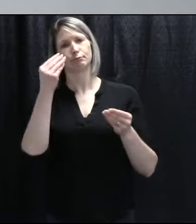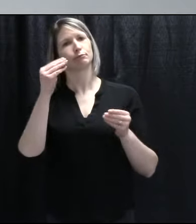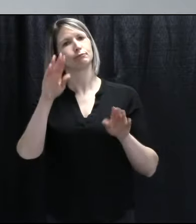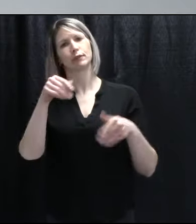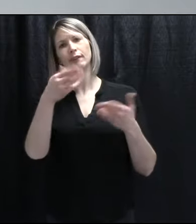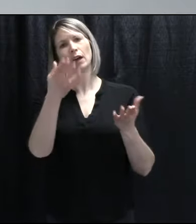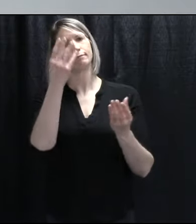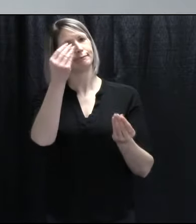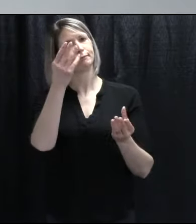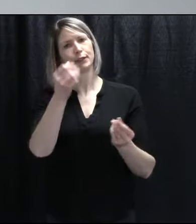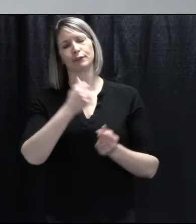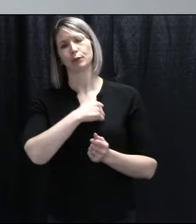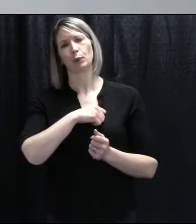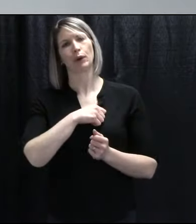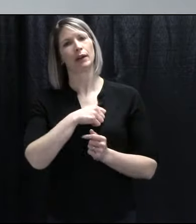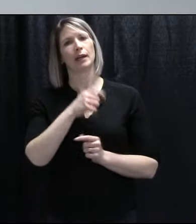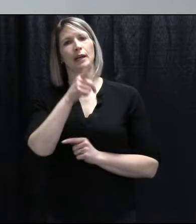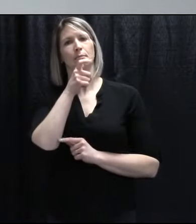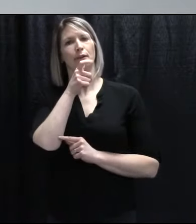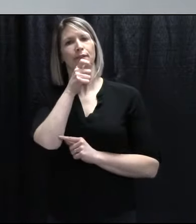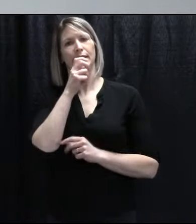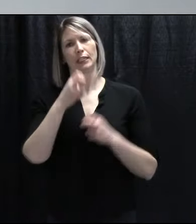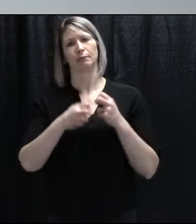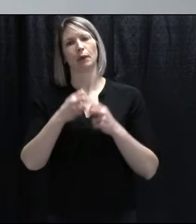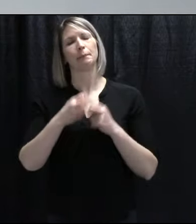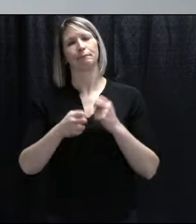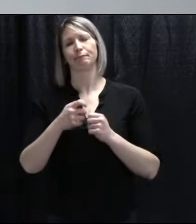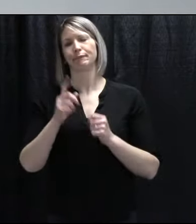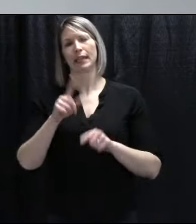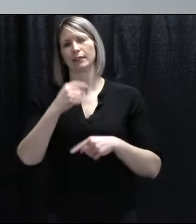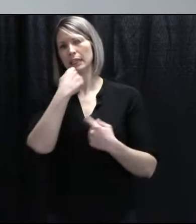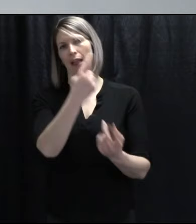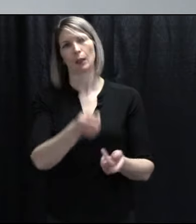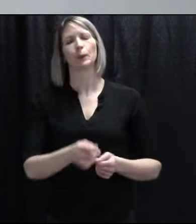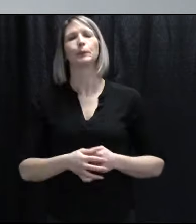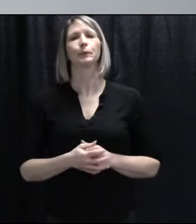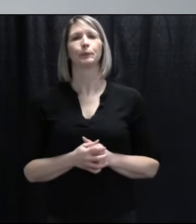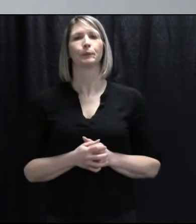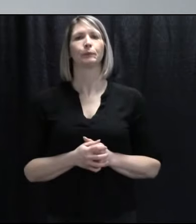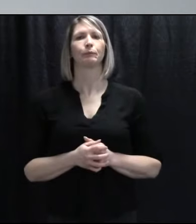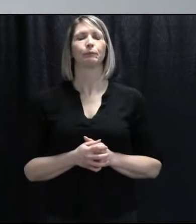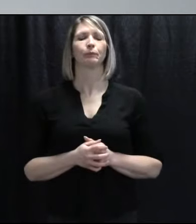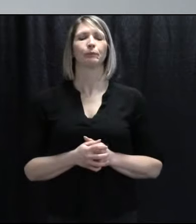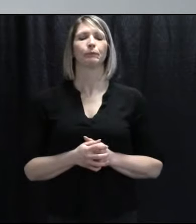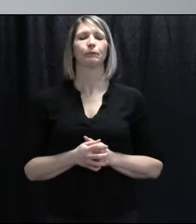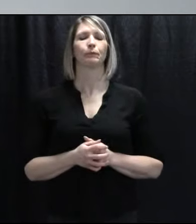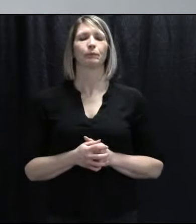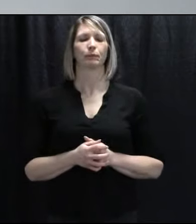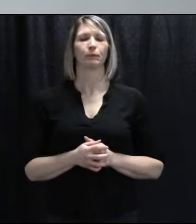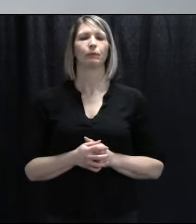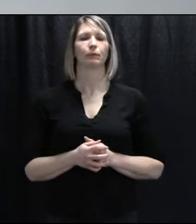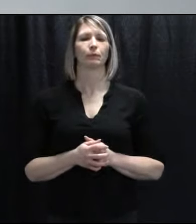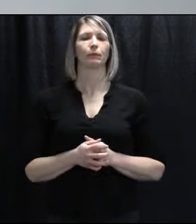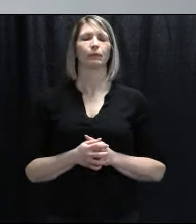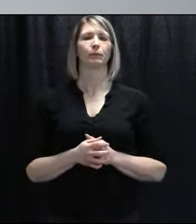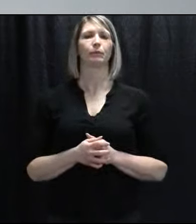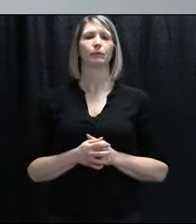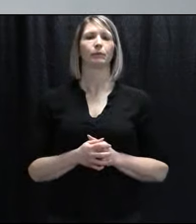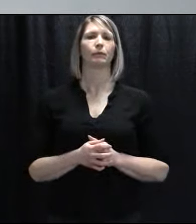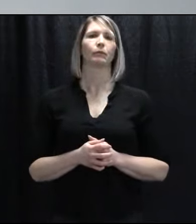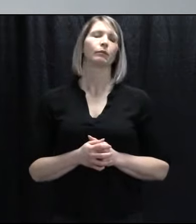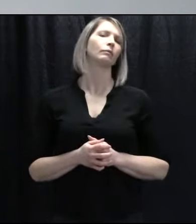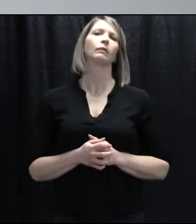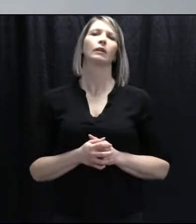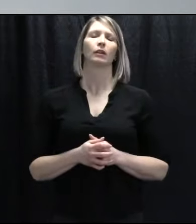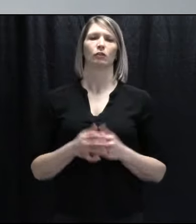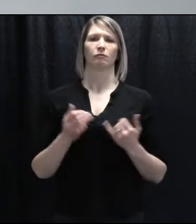those. All right. And many healthcare workers are concerned that people, in terms of proper hand